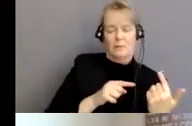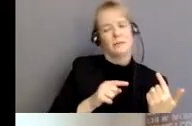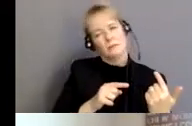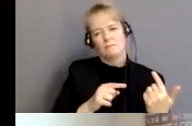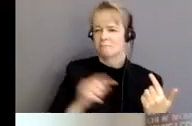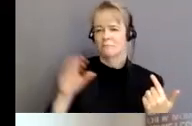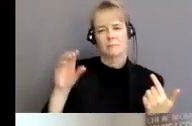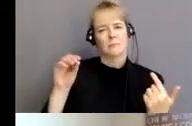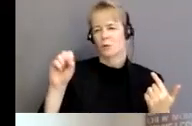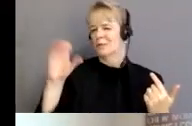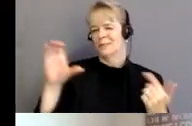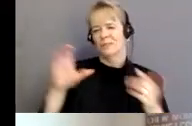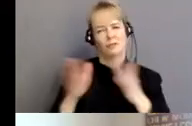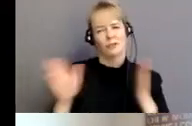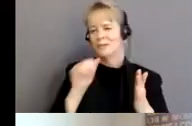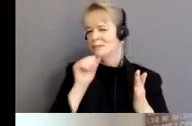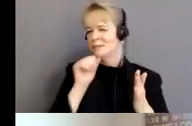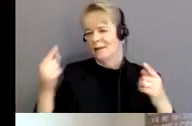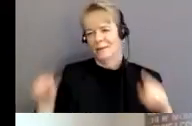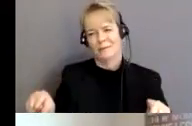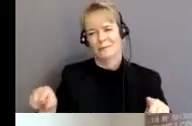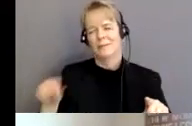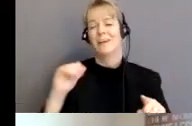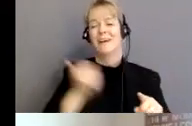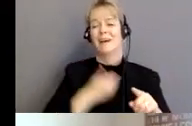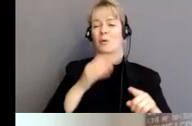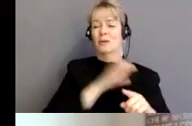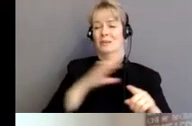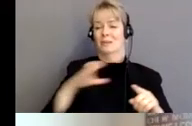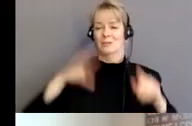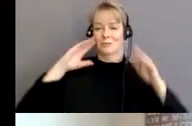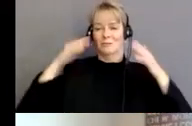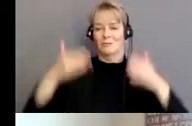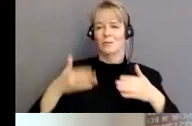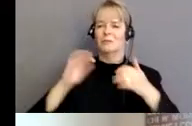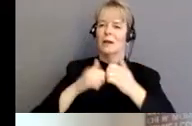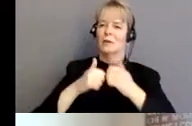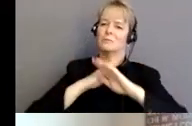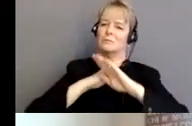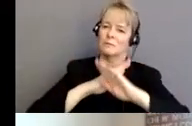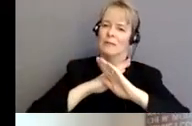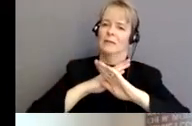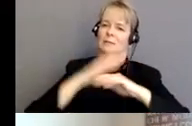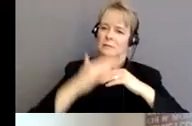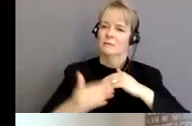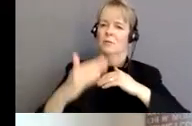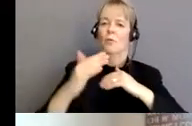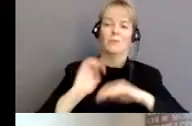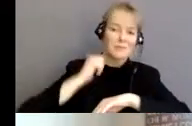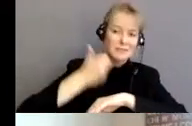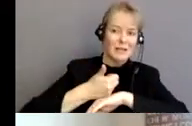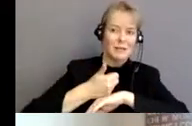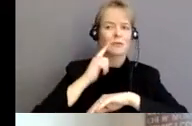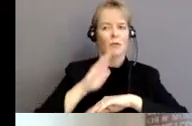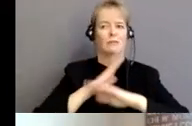Our commission is more about putting sanctions in place to prevent further harm, as opposed to getting